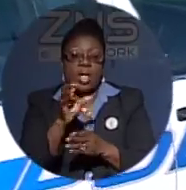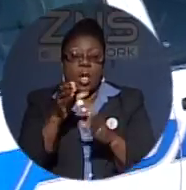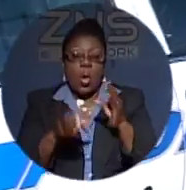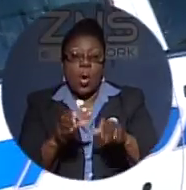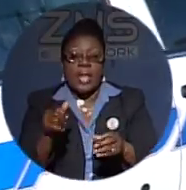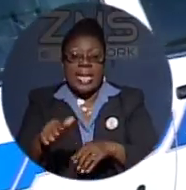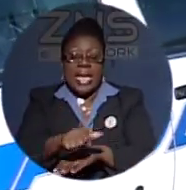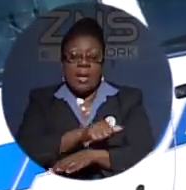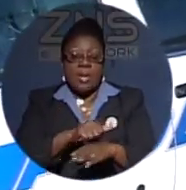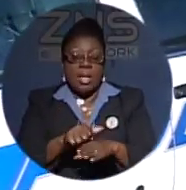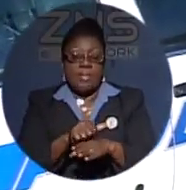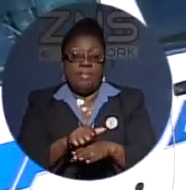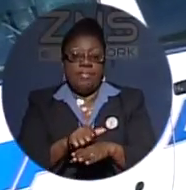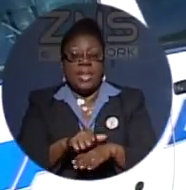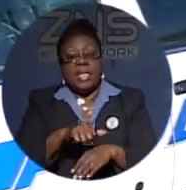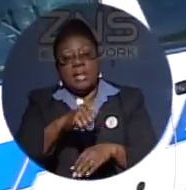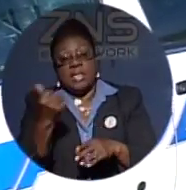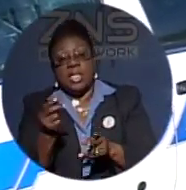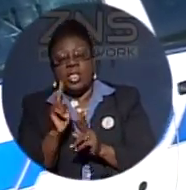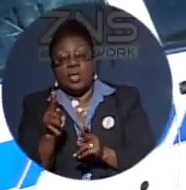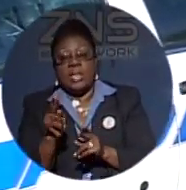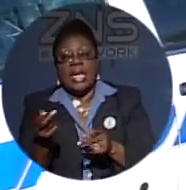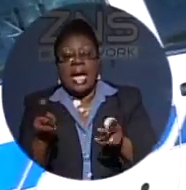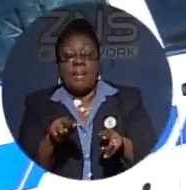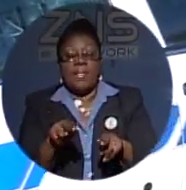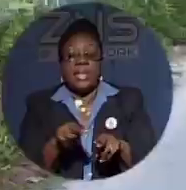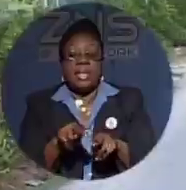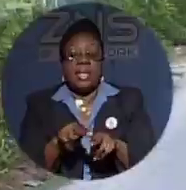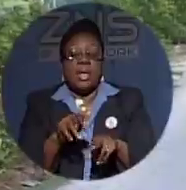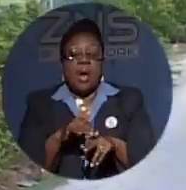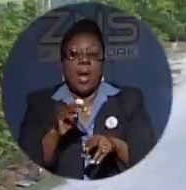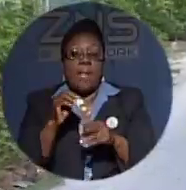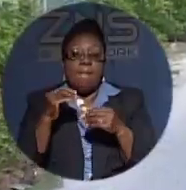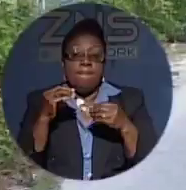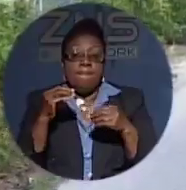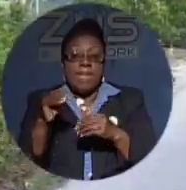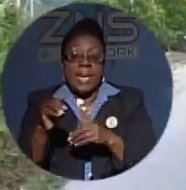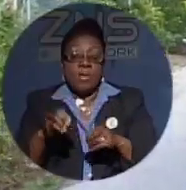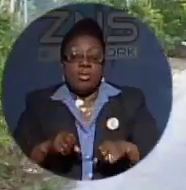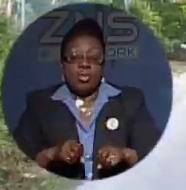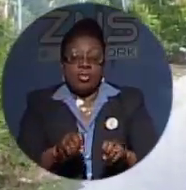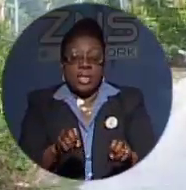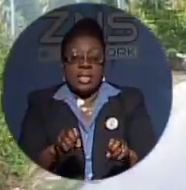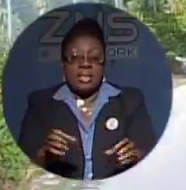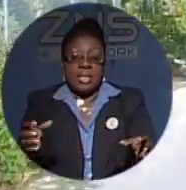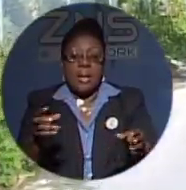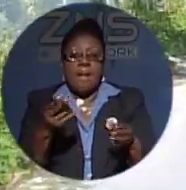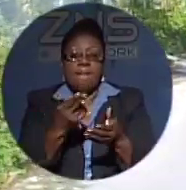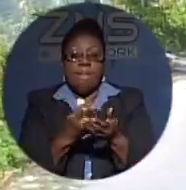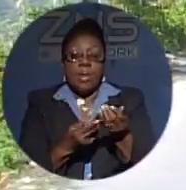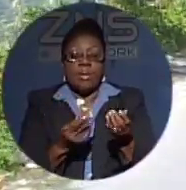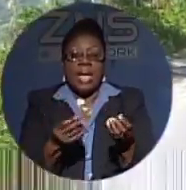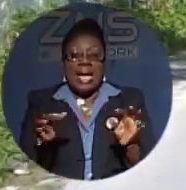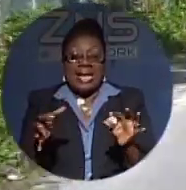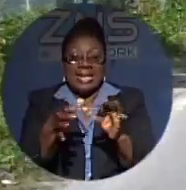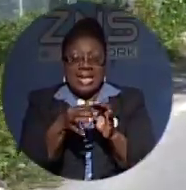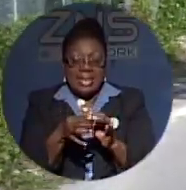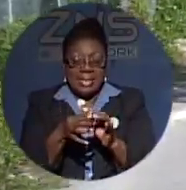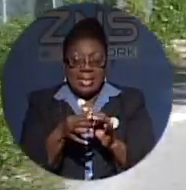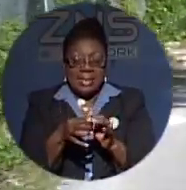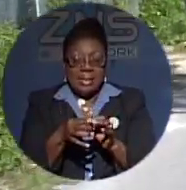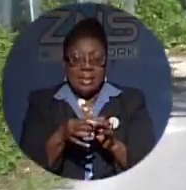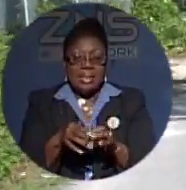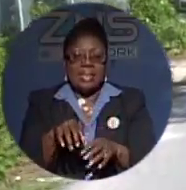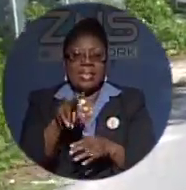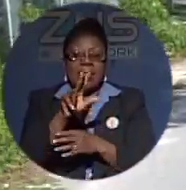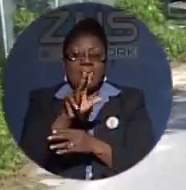around 10 o'clock last night on Meadow Lane, located off Florida Court. It was connected to the morning shooting. Police report that a 37-year-old man was